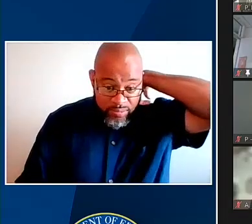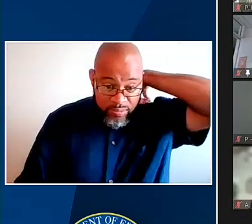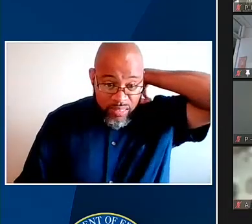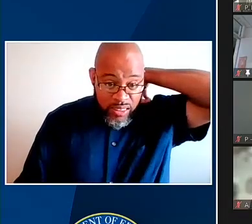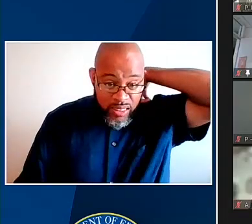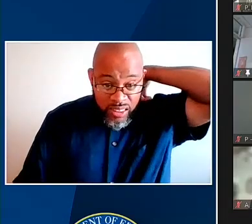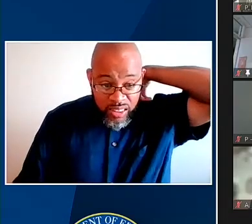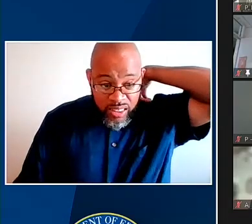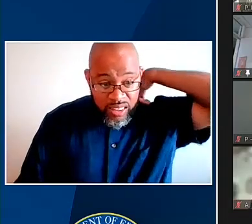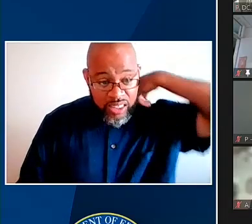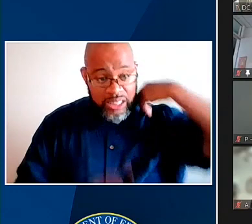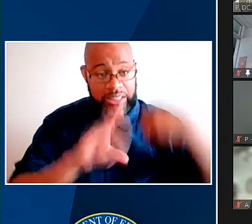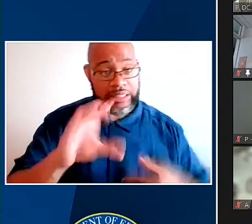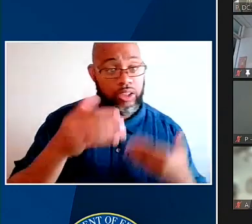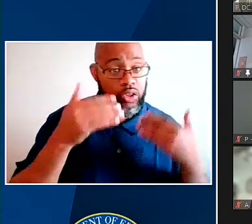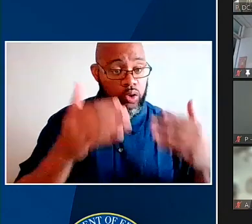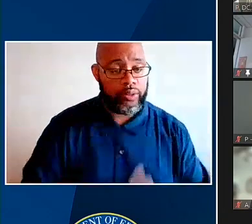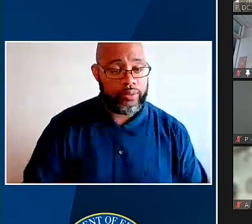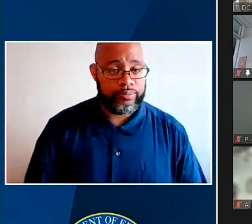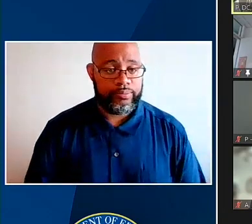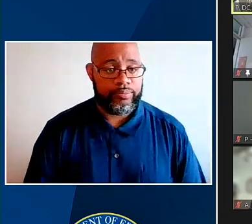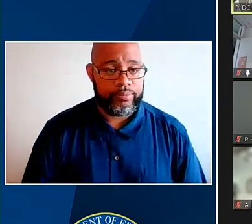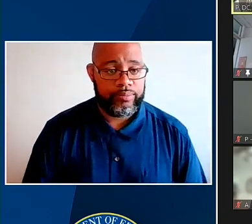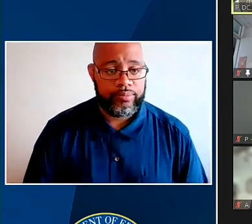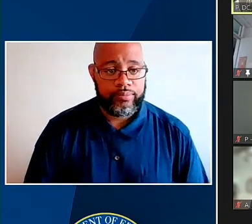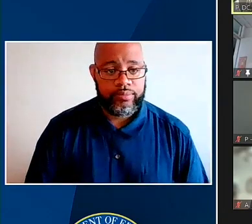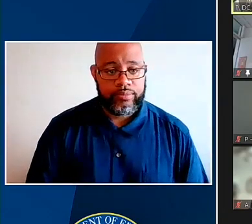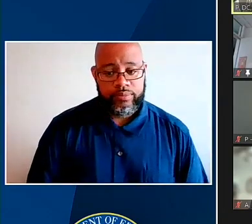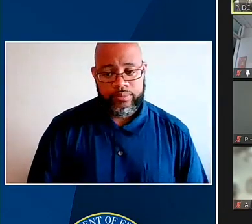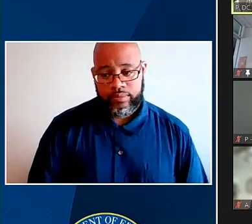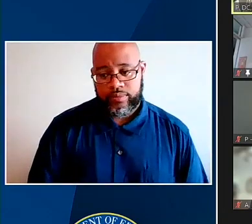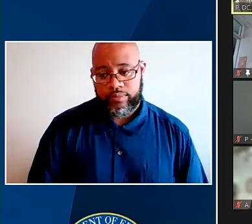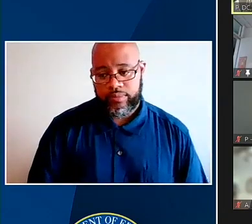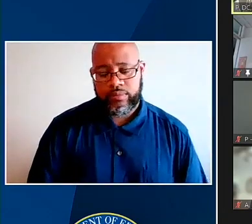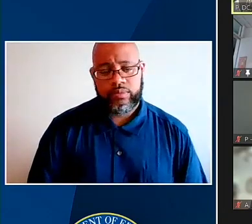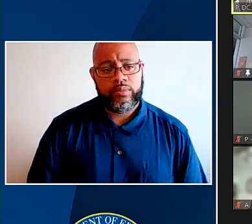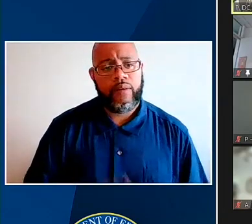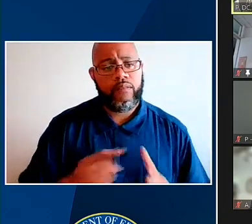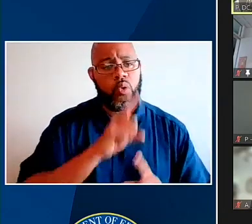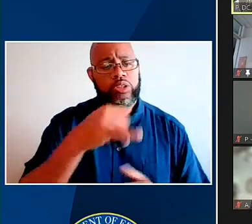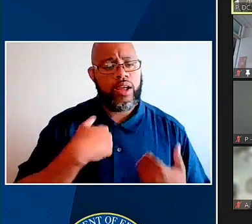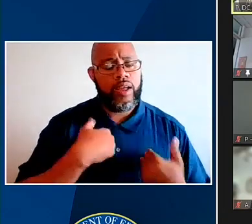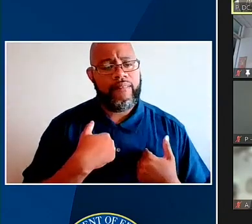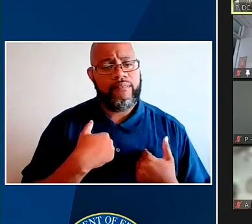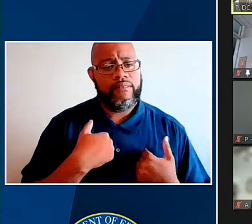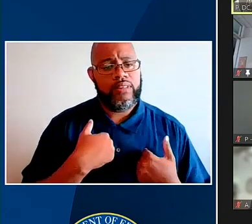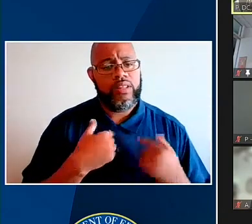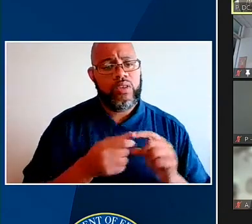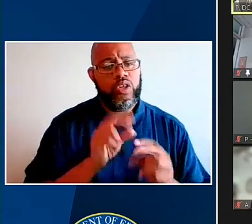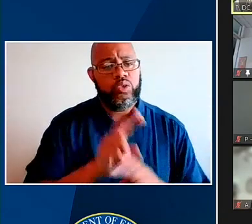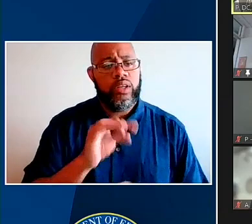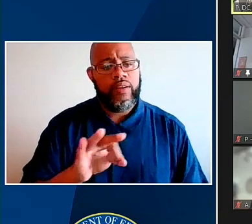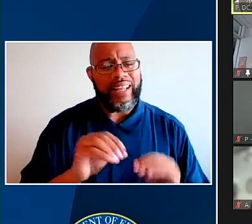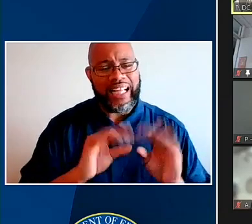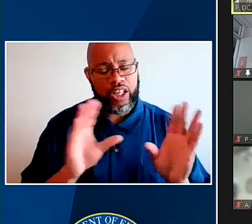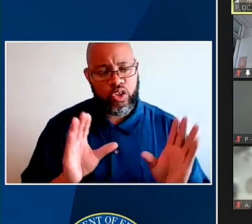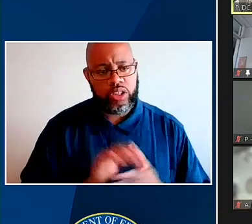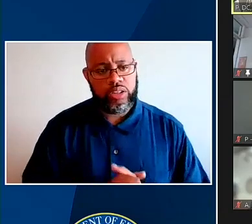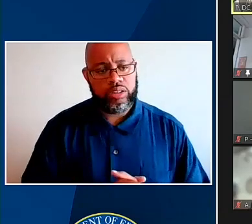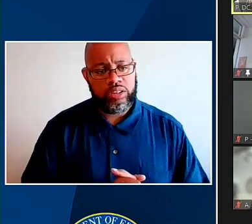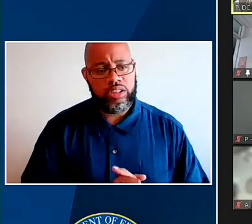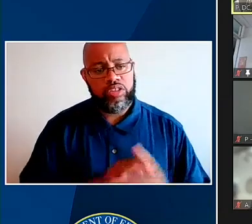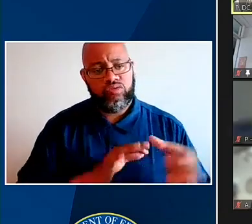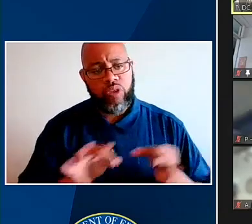Thank you. GC, go ahead. Thanks. So the first question I have is around the usage of clearly